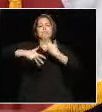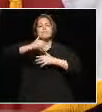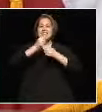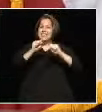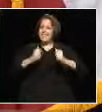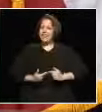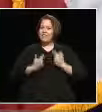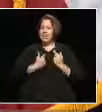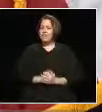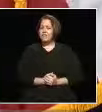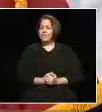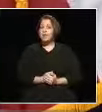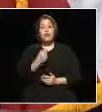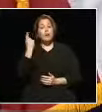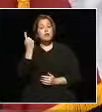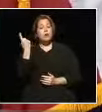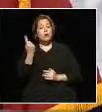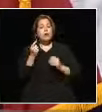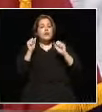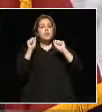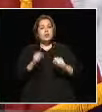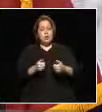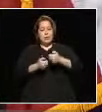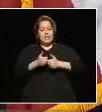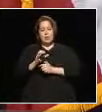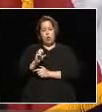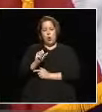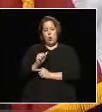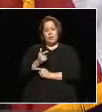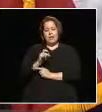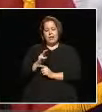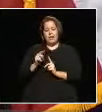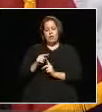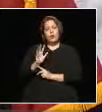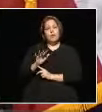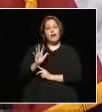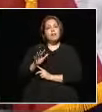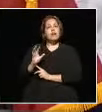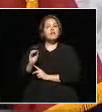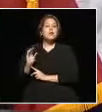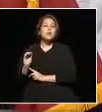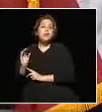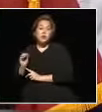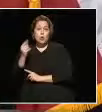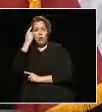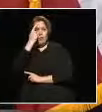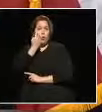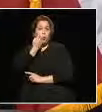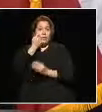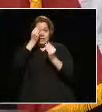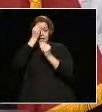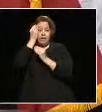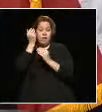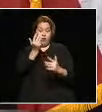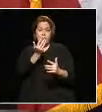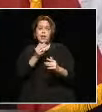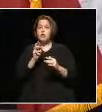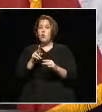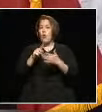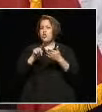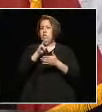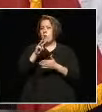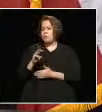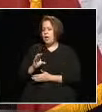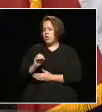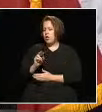lives in our community. As always, you can text COSA.gov to 55000 for the latest text updates, or go to the website